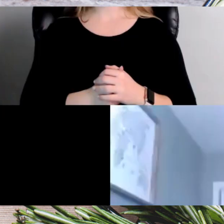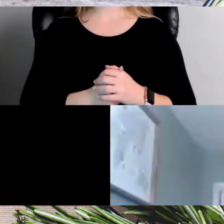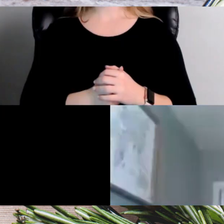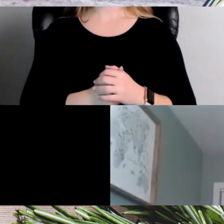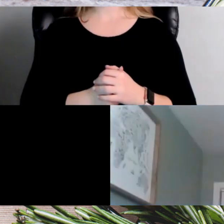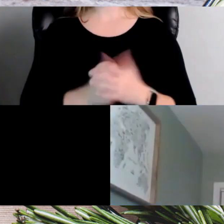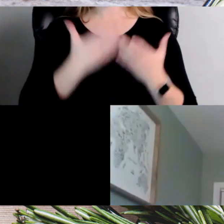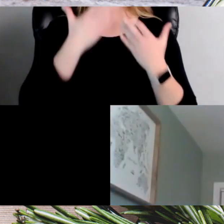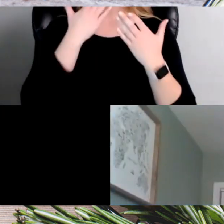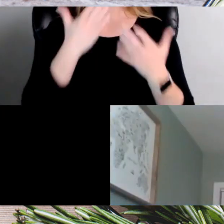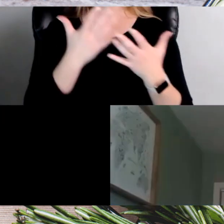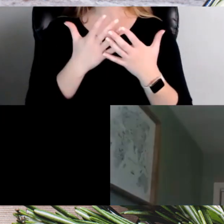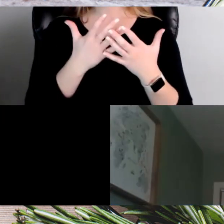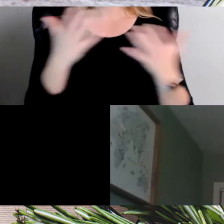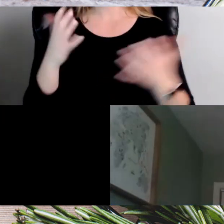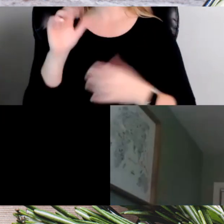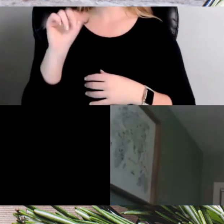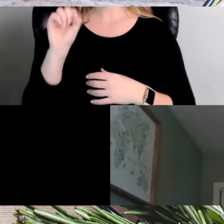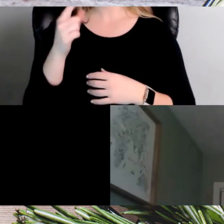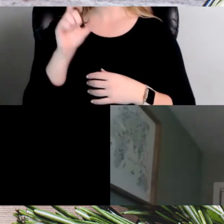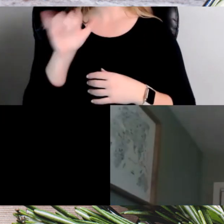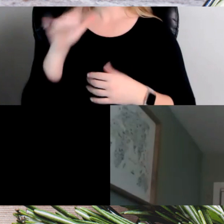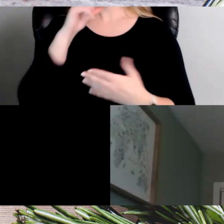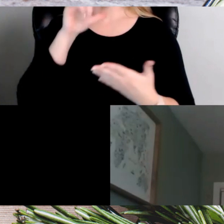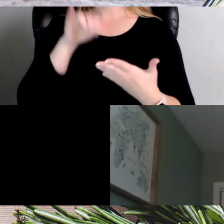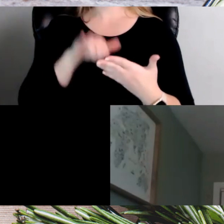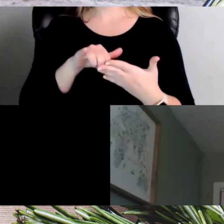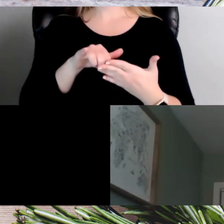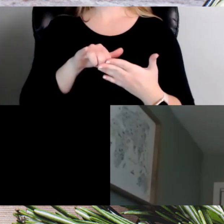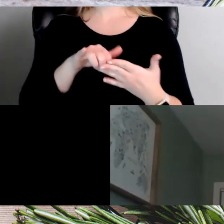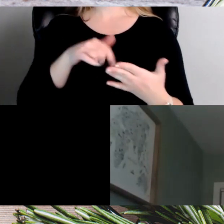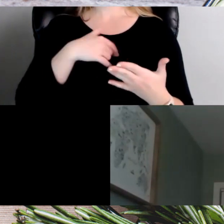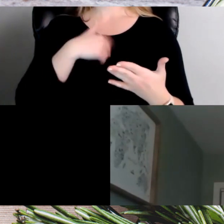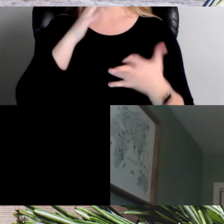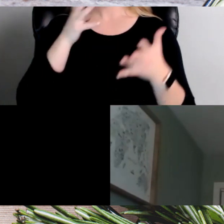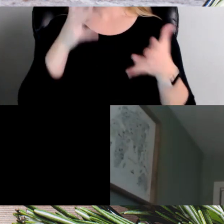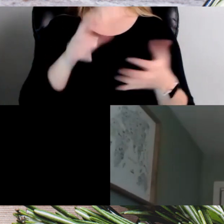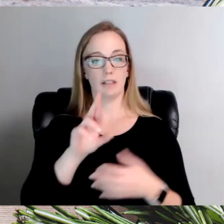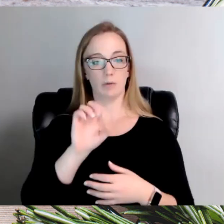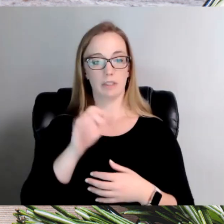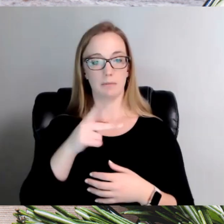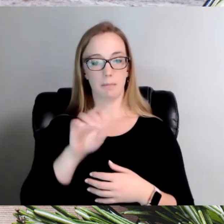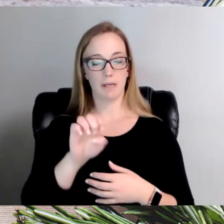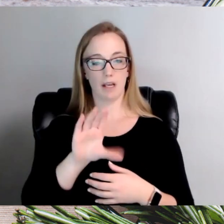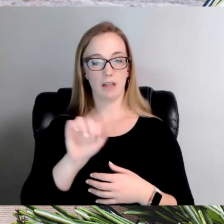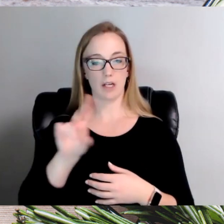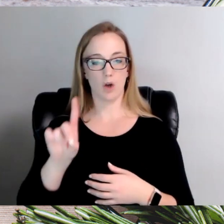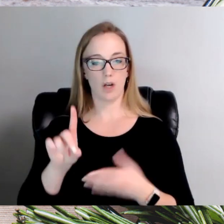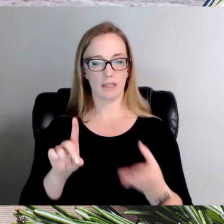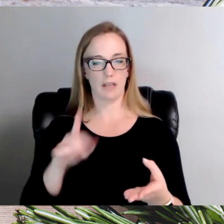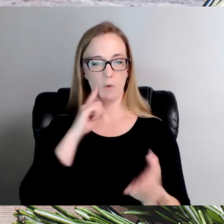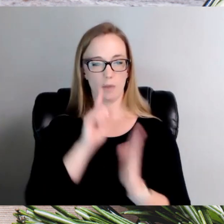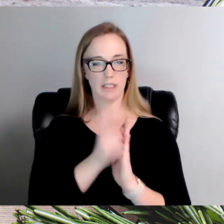you find your very favorite. Experiment with different seasonings until you find that perfect combination.